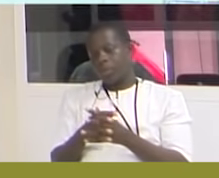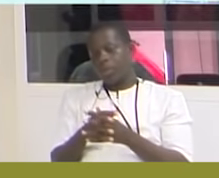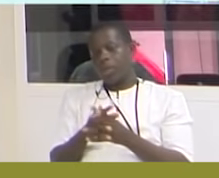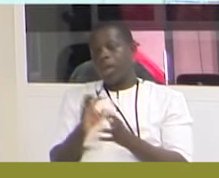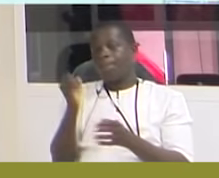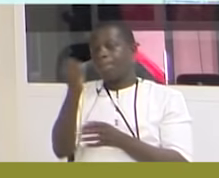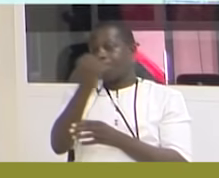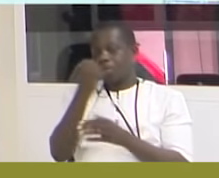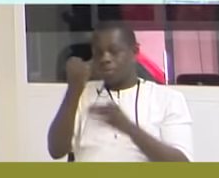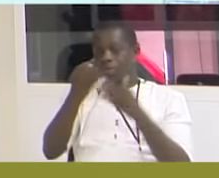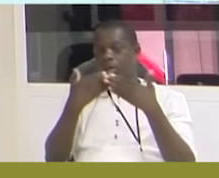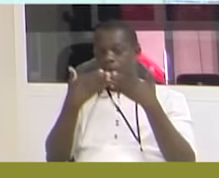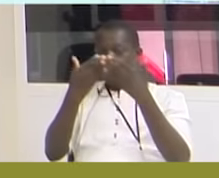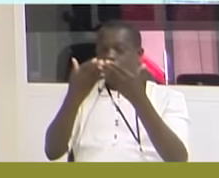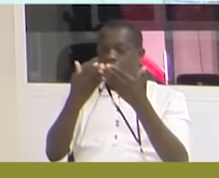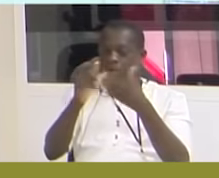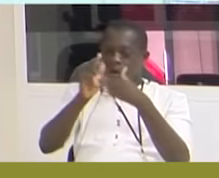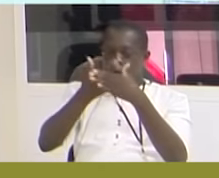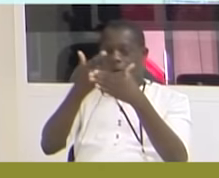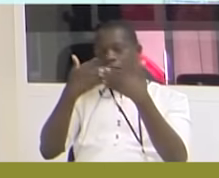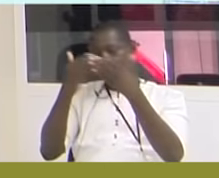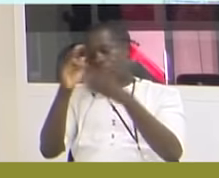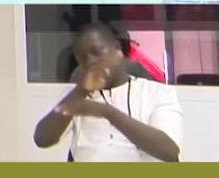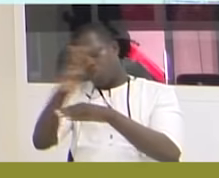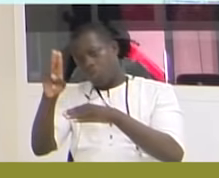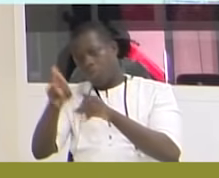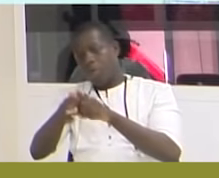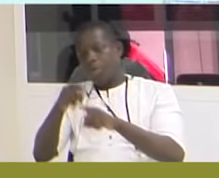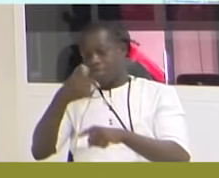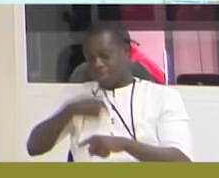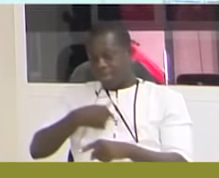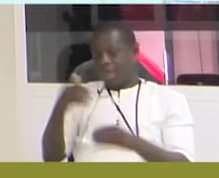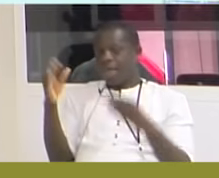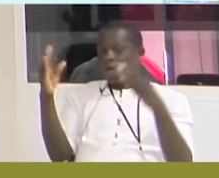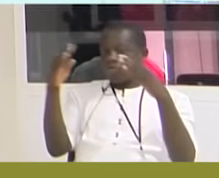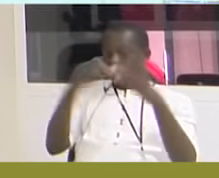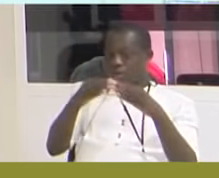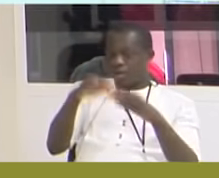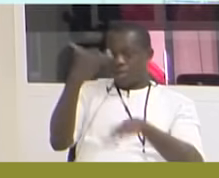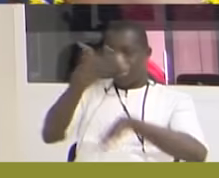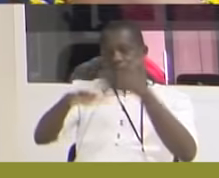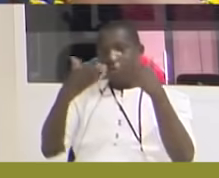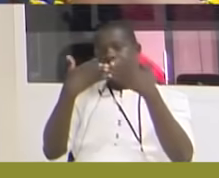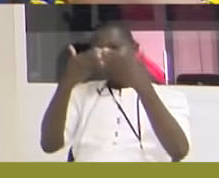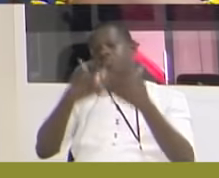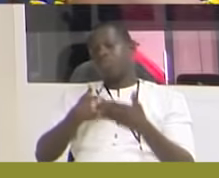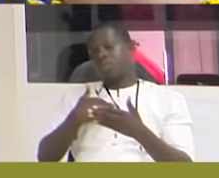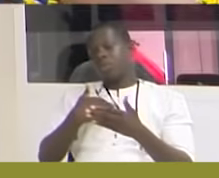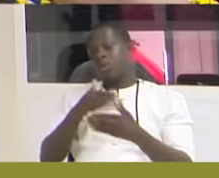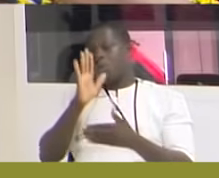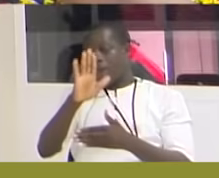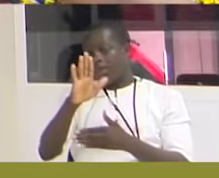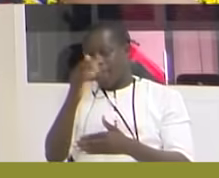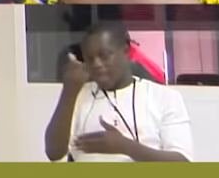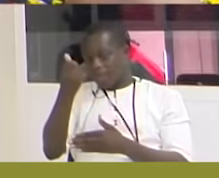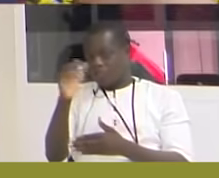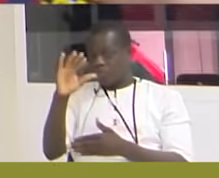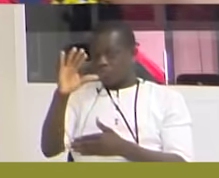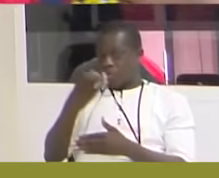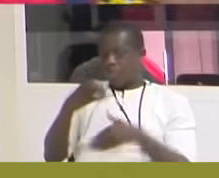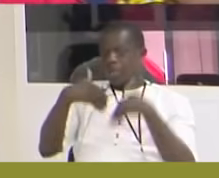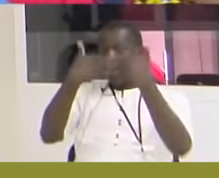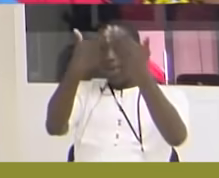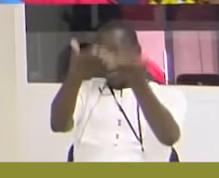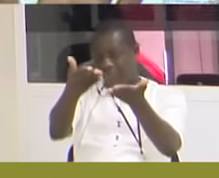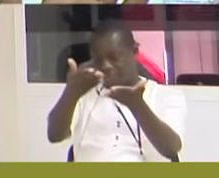len nda waxuñ len way man dal bima fa duggé waxuñ ma dara. Whether they had told them or not. Ba xaaliss bi ñëwé ñu jox mako ci lecc ci la xamné li